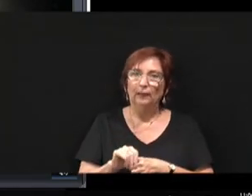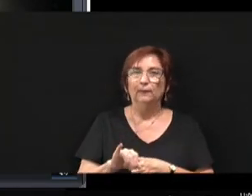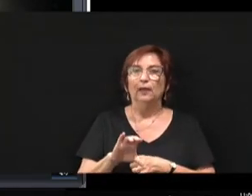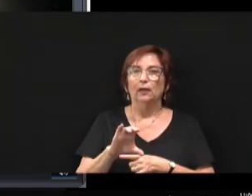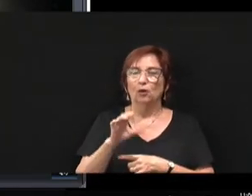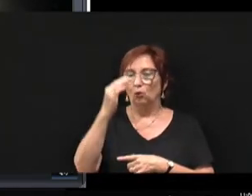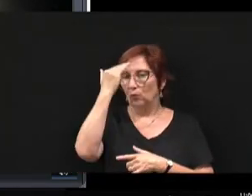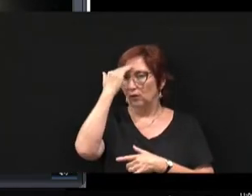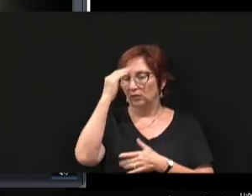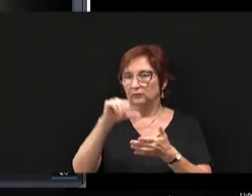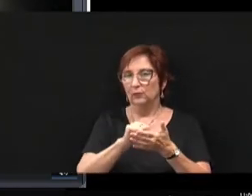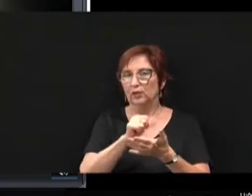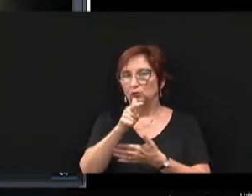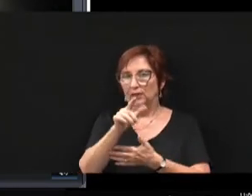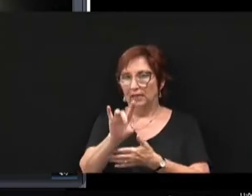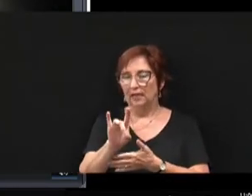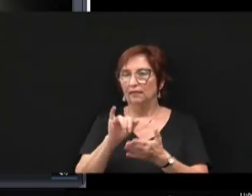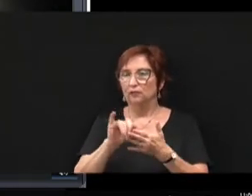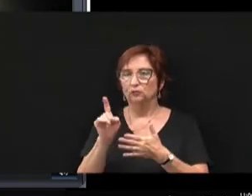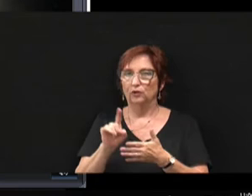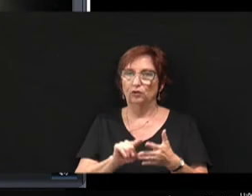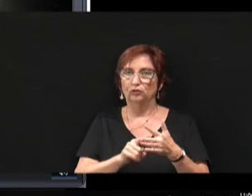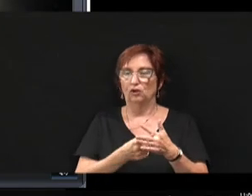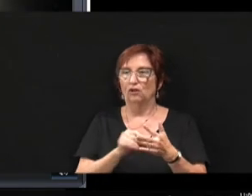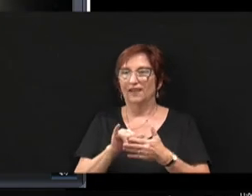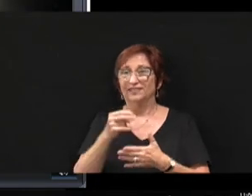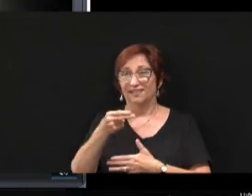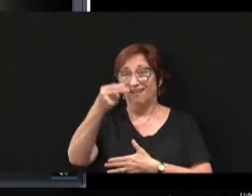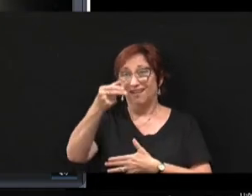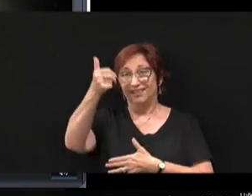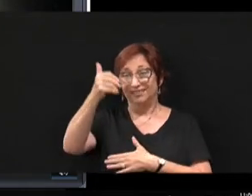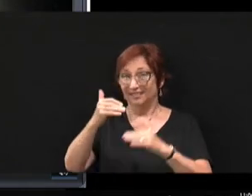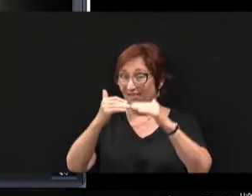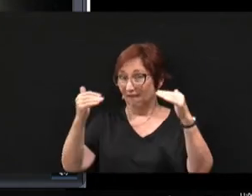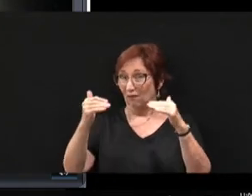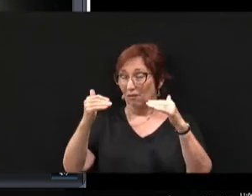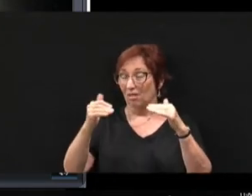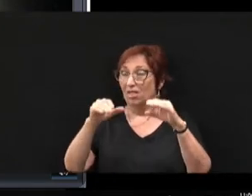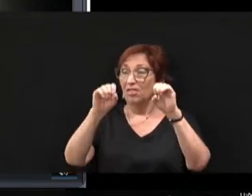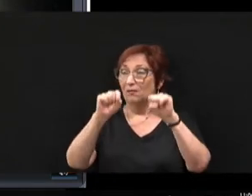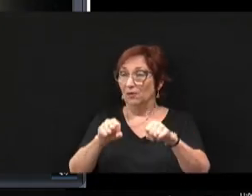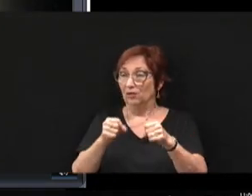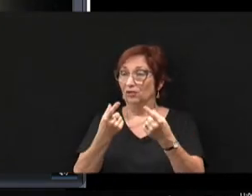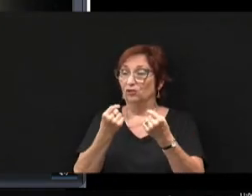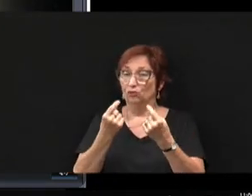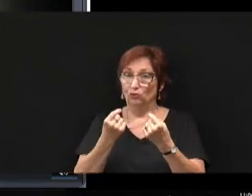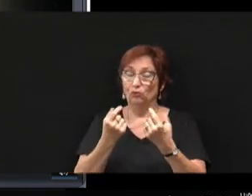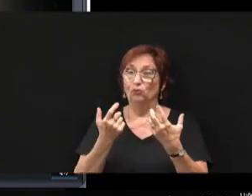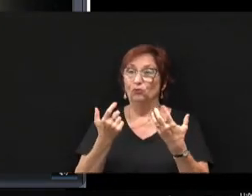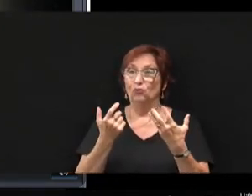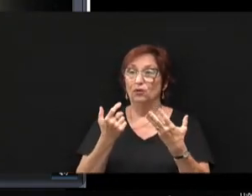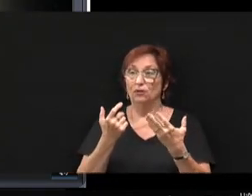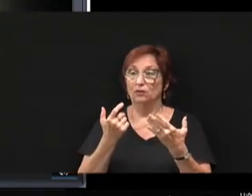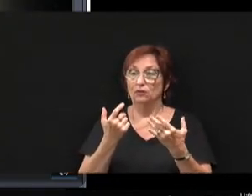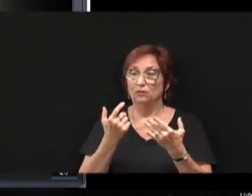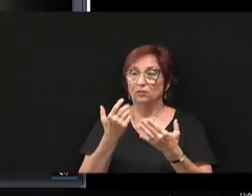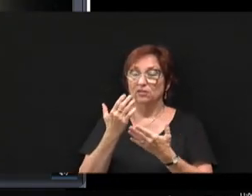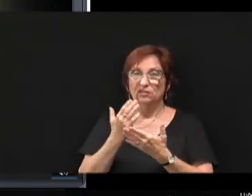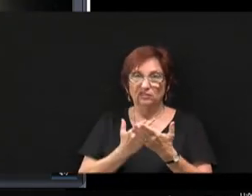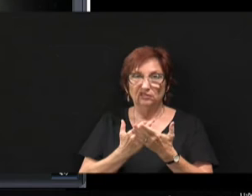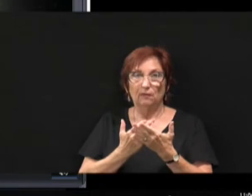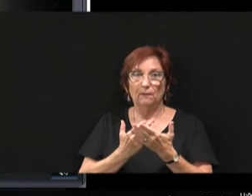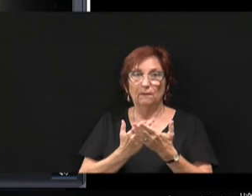page 28, this is where you begin. It's kind of the highest level. The ability to do some